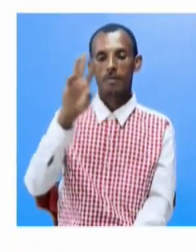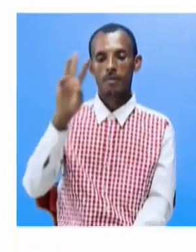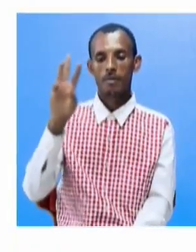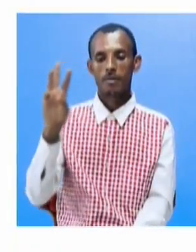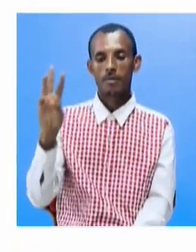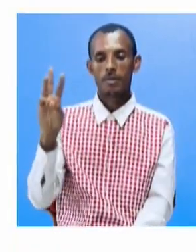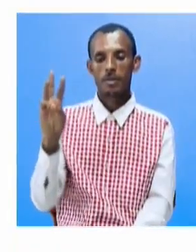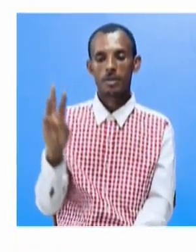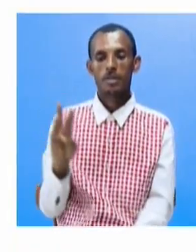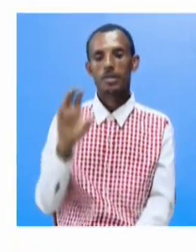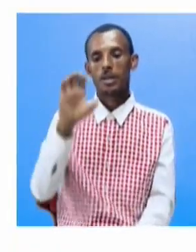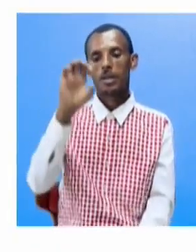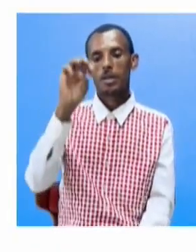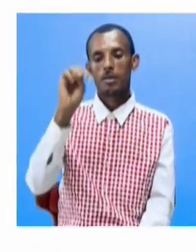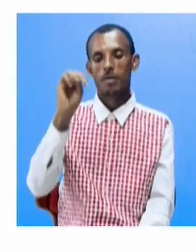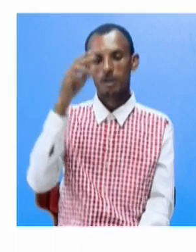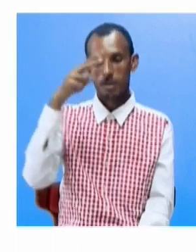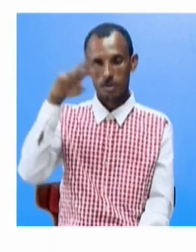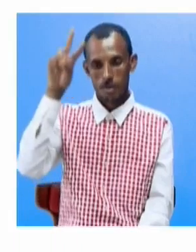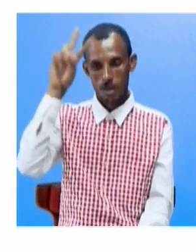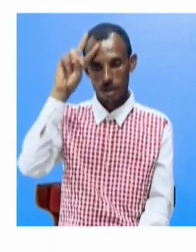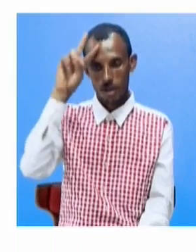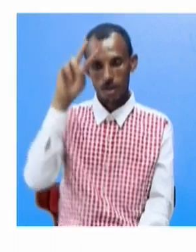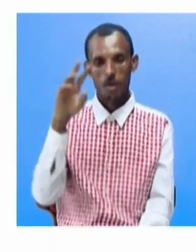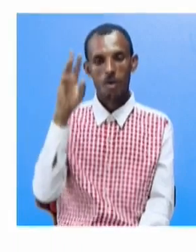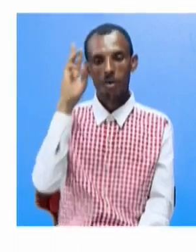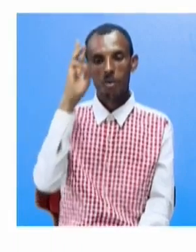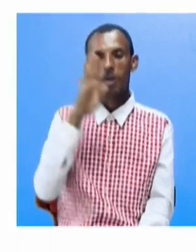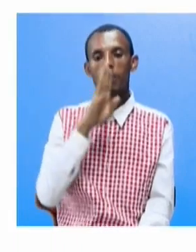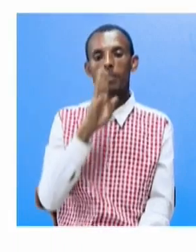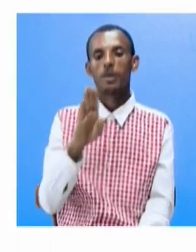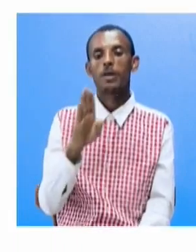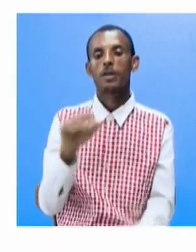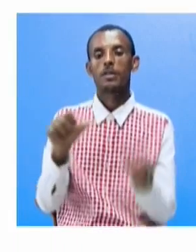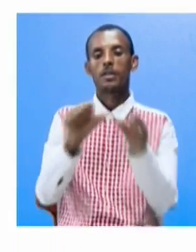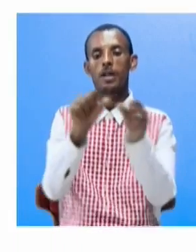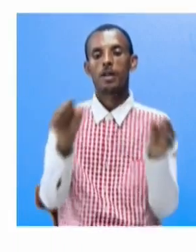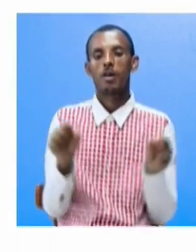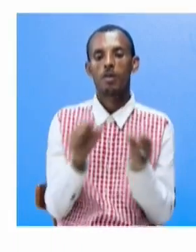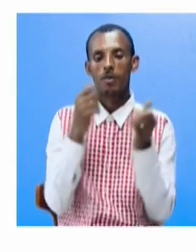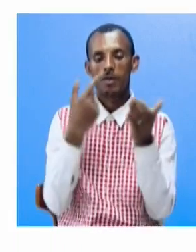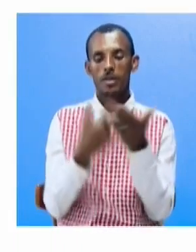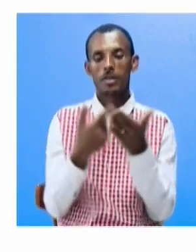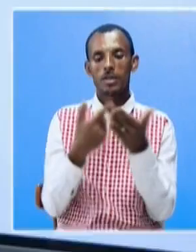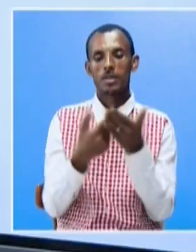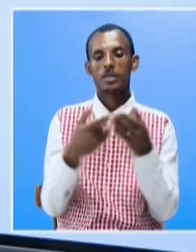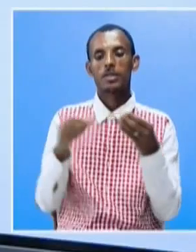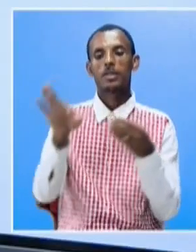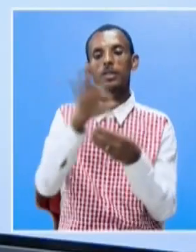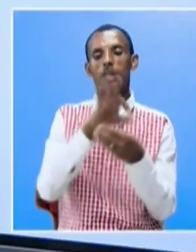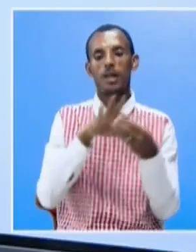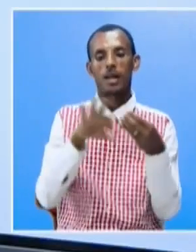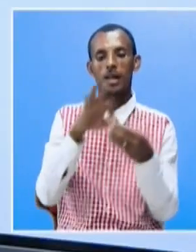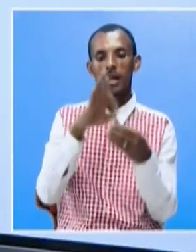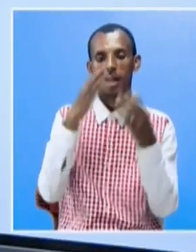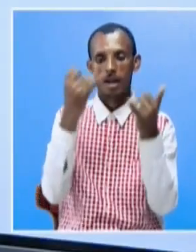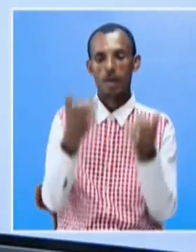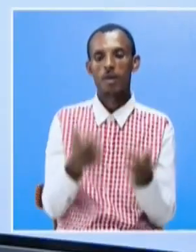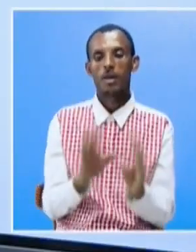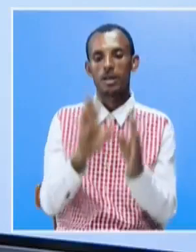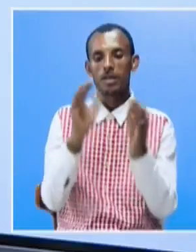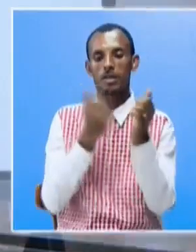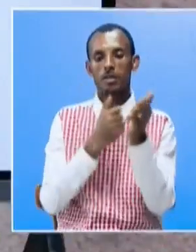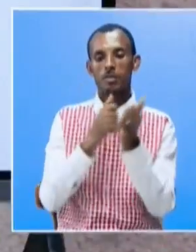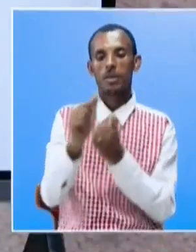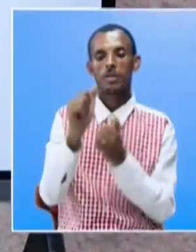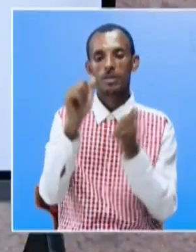12.56 centimeters square will be the area of the circle. Now, let's proceed to